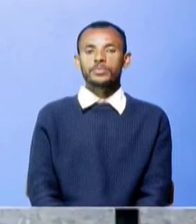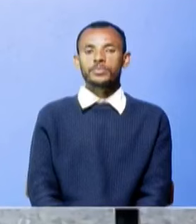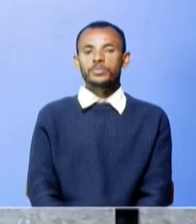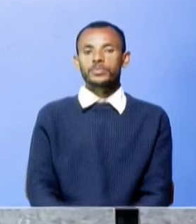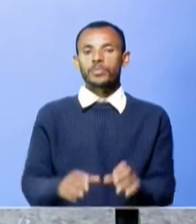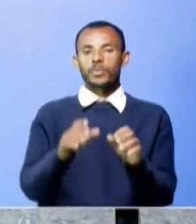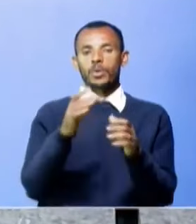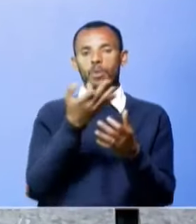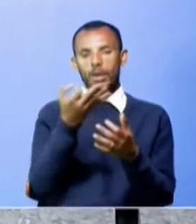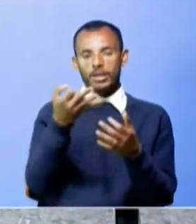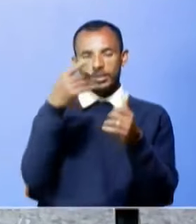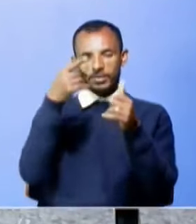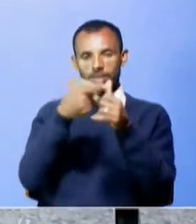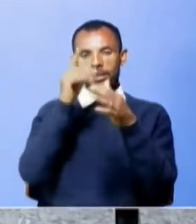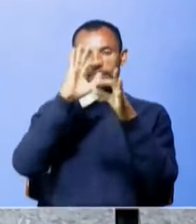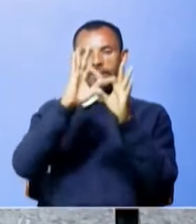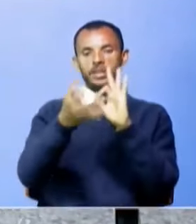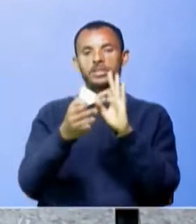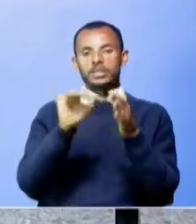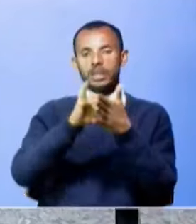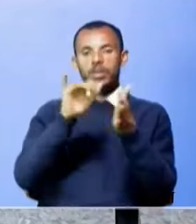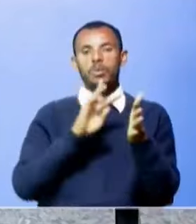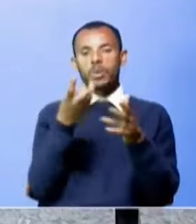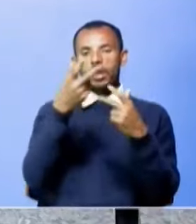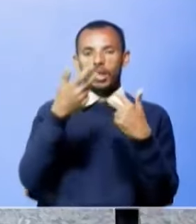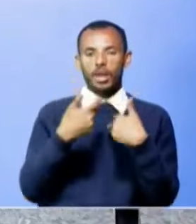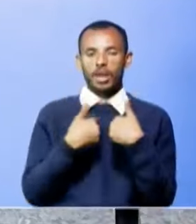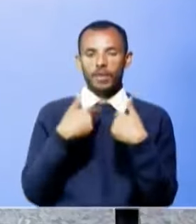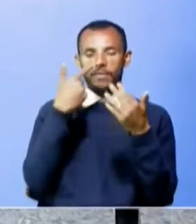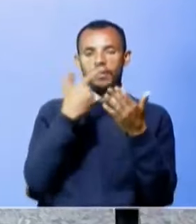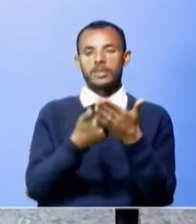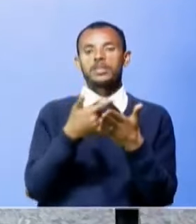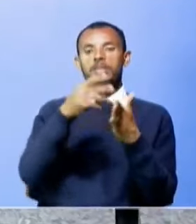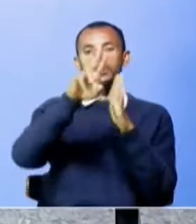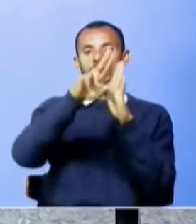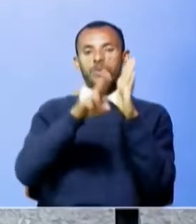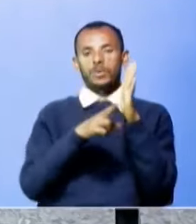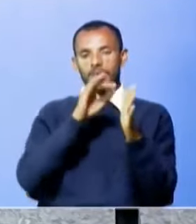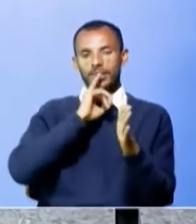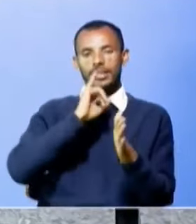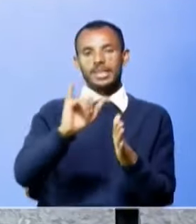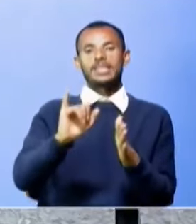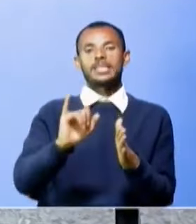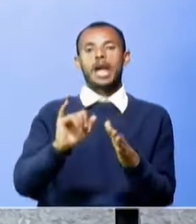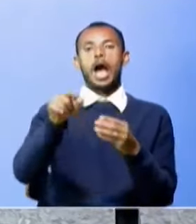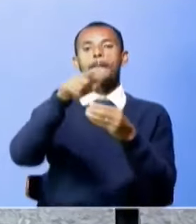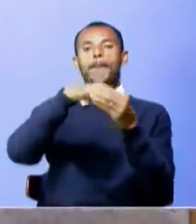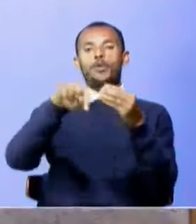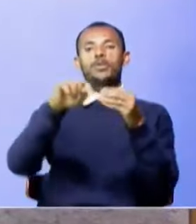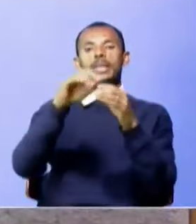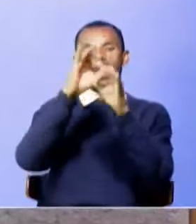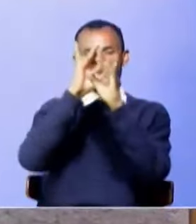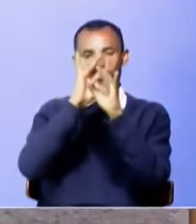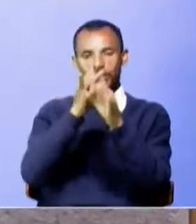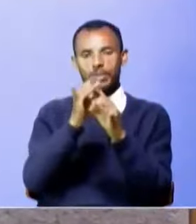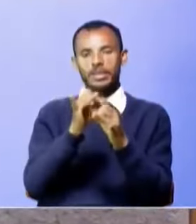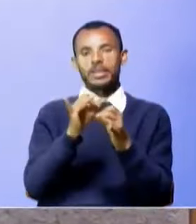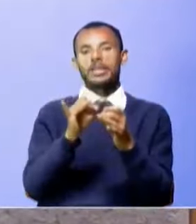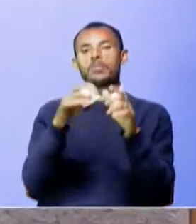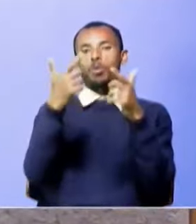Well, the first definition that we have in this unit is about experiment.